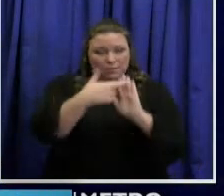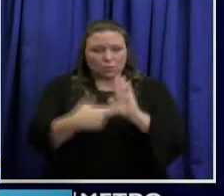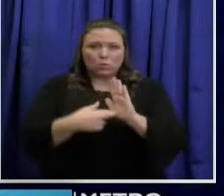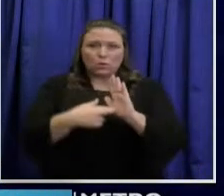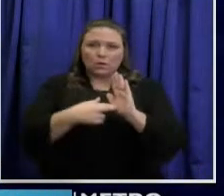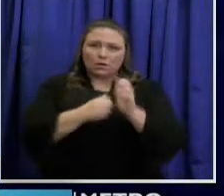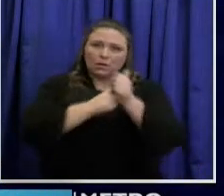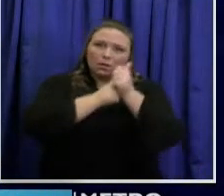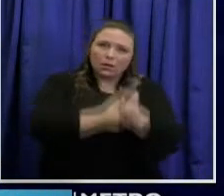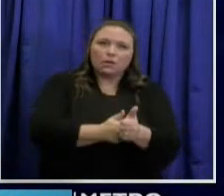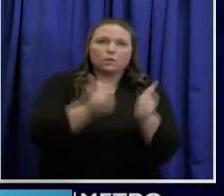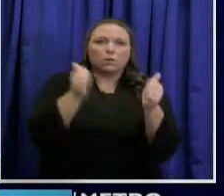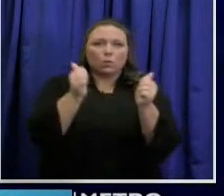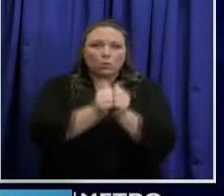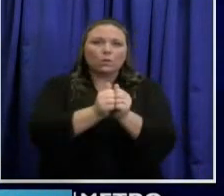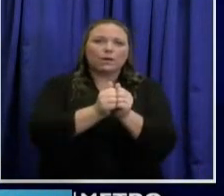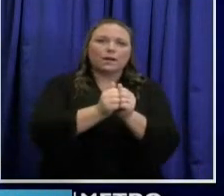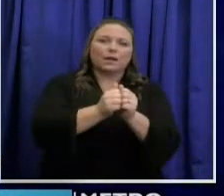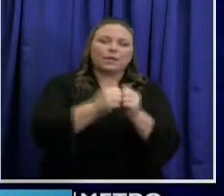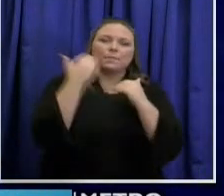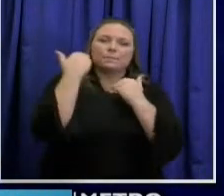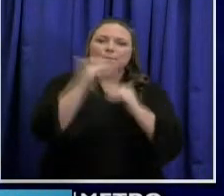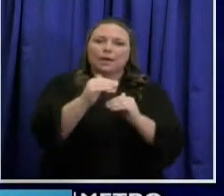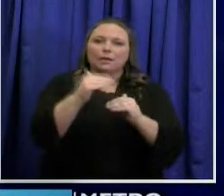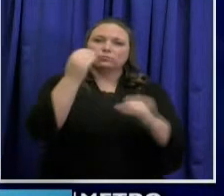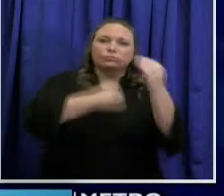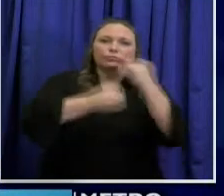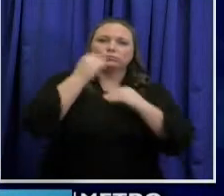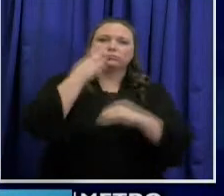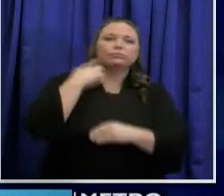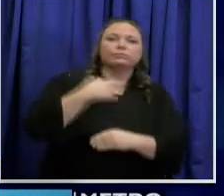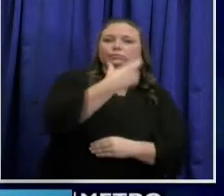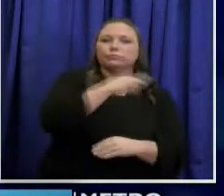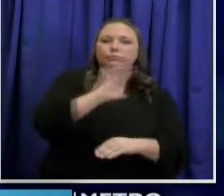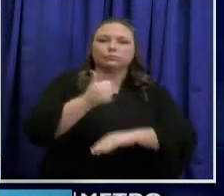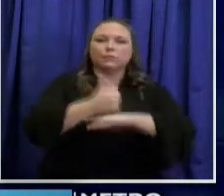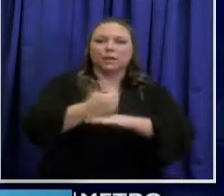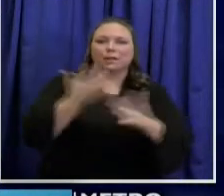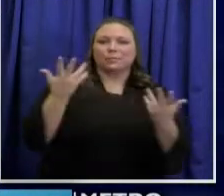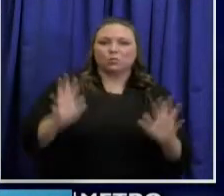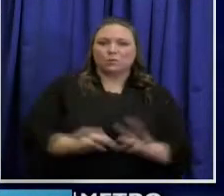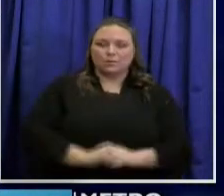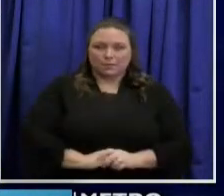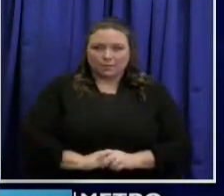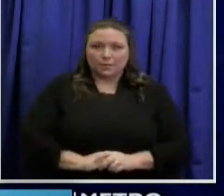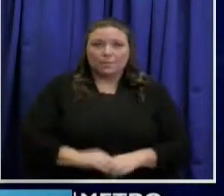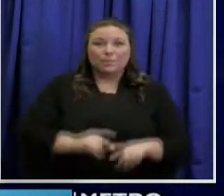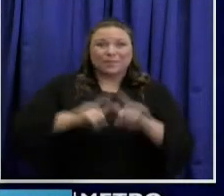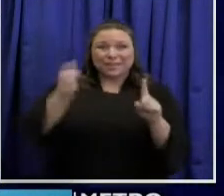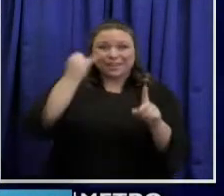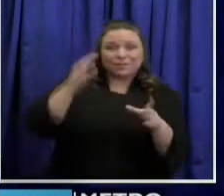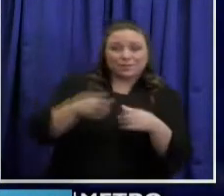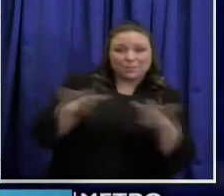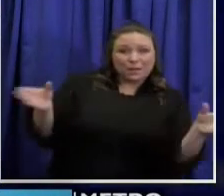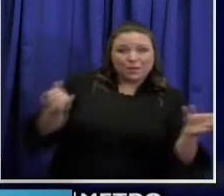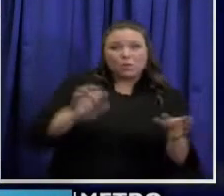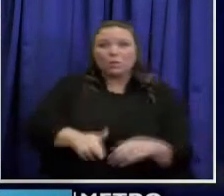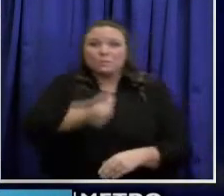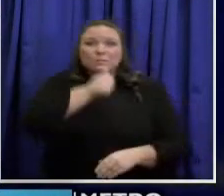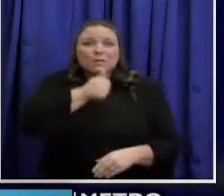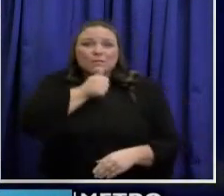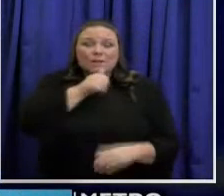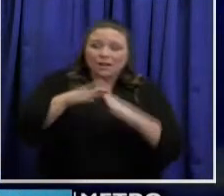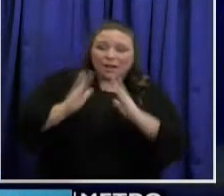the 8-person maximum dining party restriction already in place at restaurants. But whether in a public or private